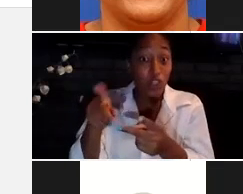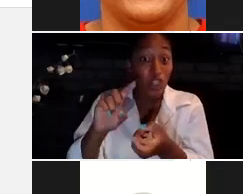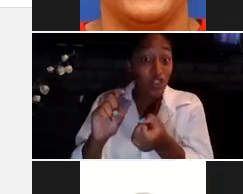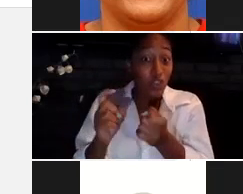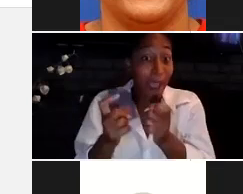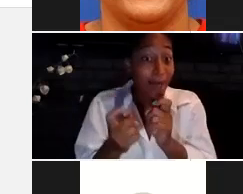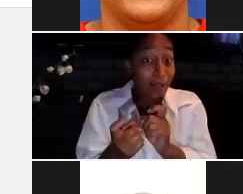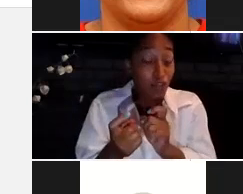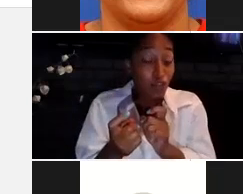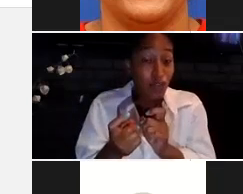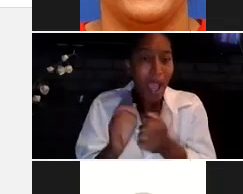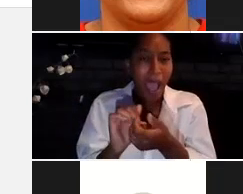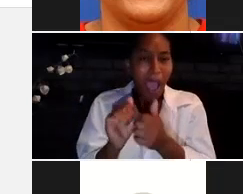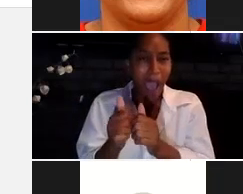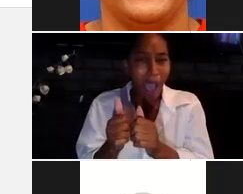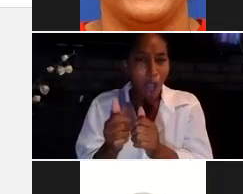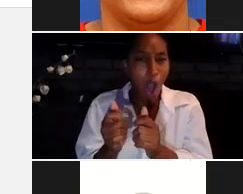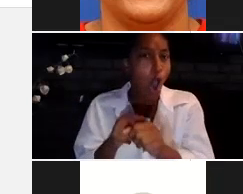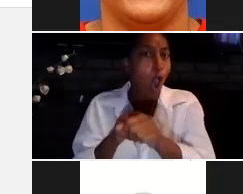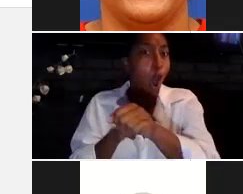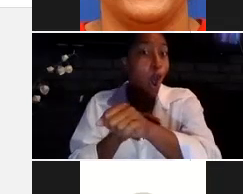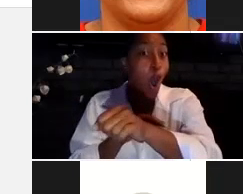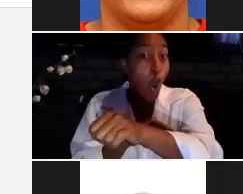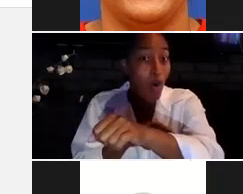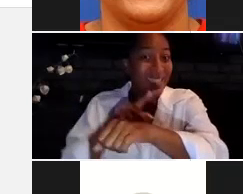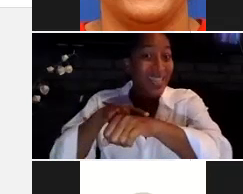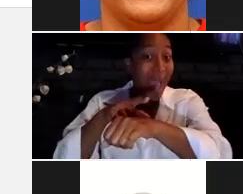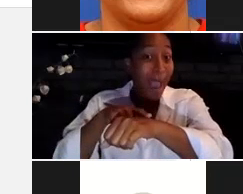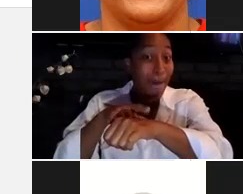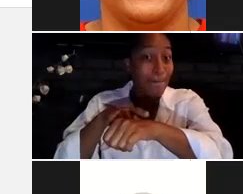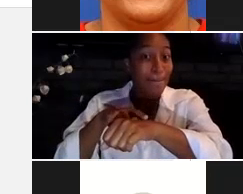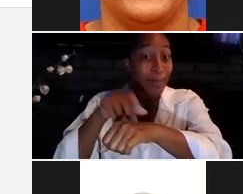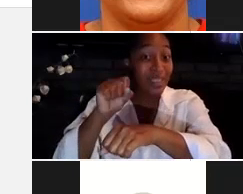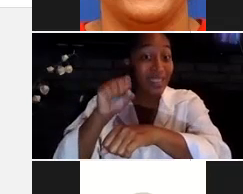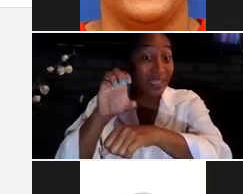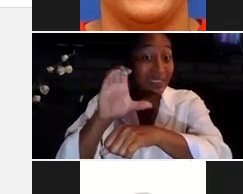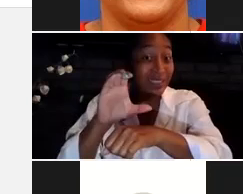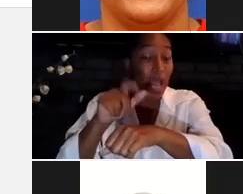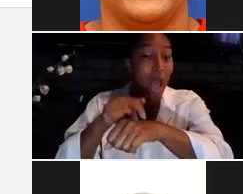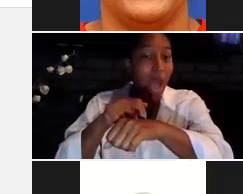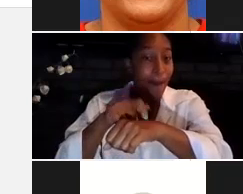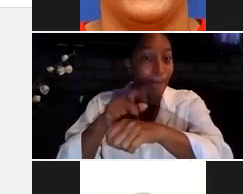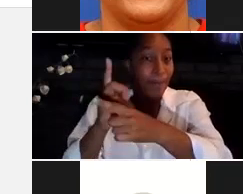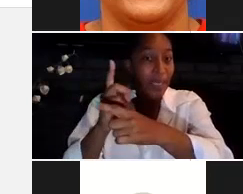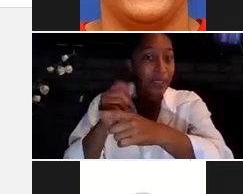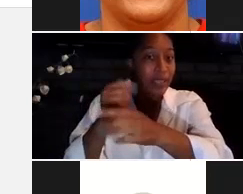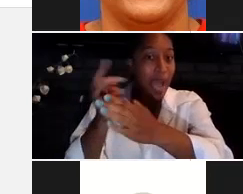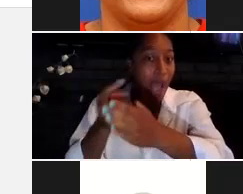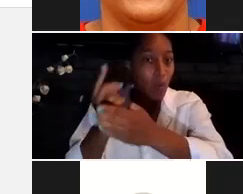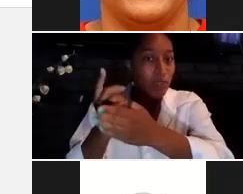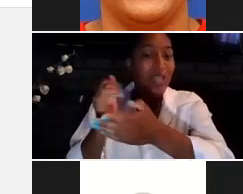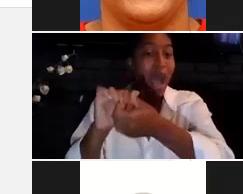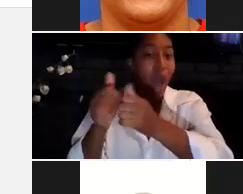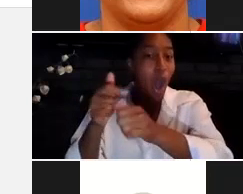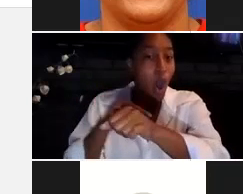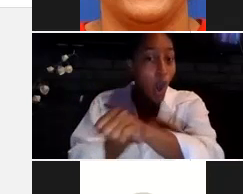take to go from this point to the wherever it stopped. Or so marking time is important.